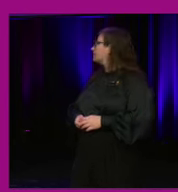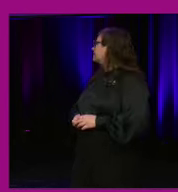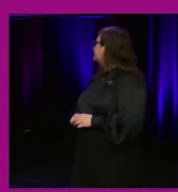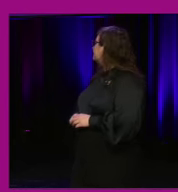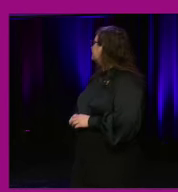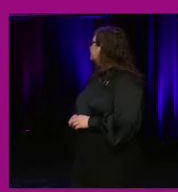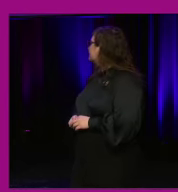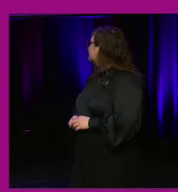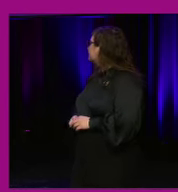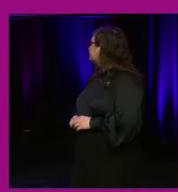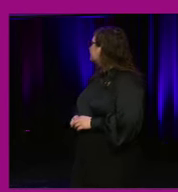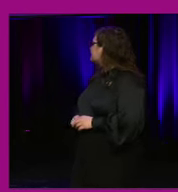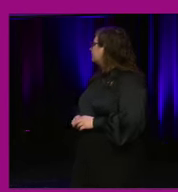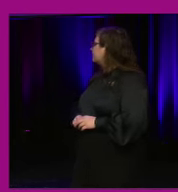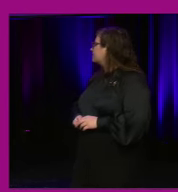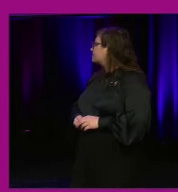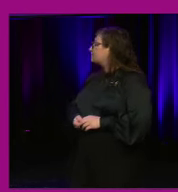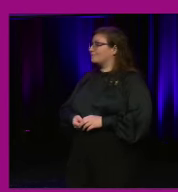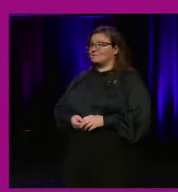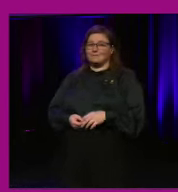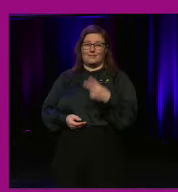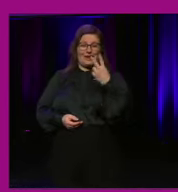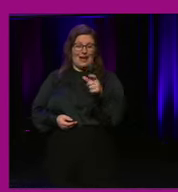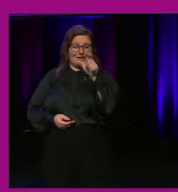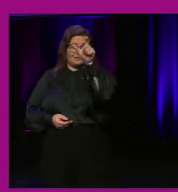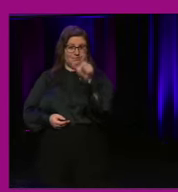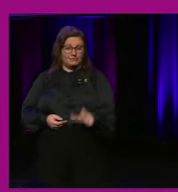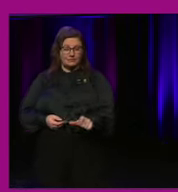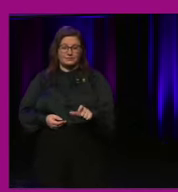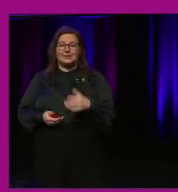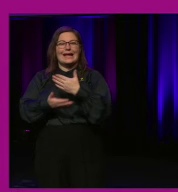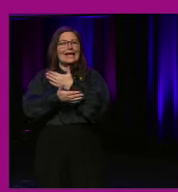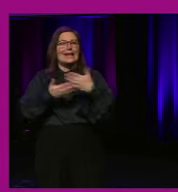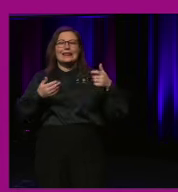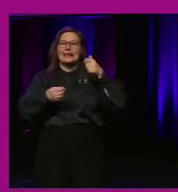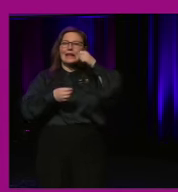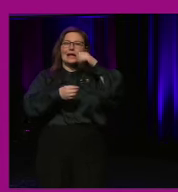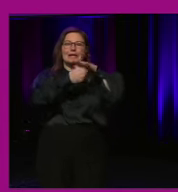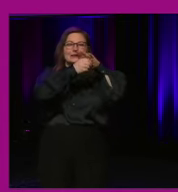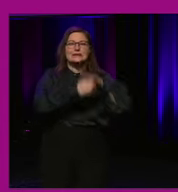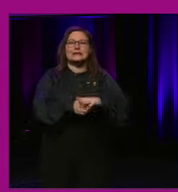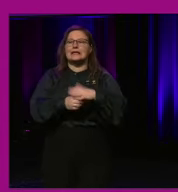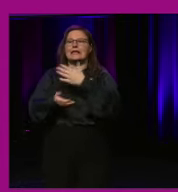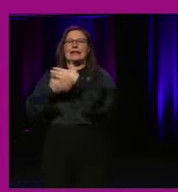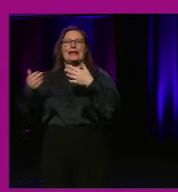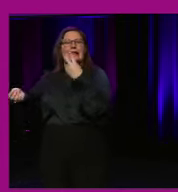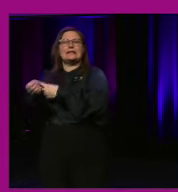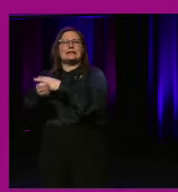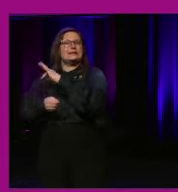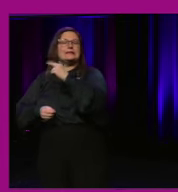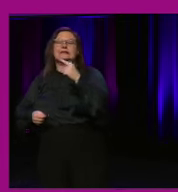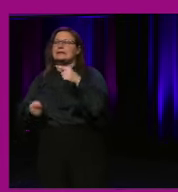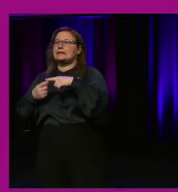environment. Responsibilities not to be racist, not to be misogynist, not to be